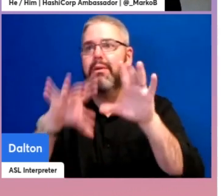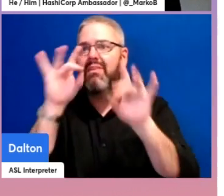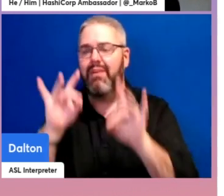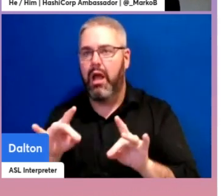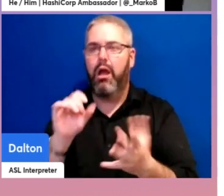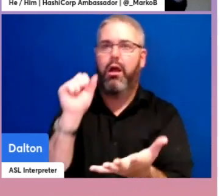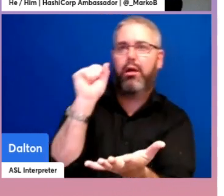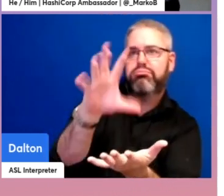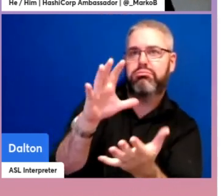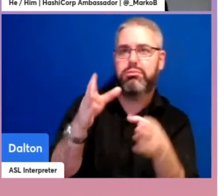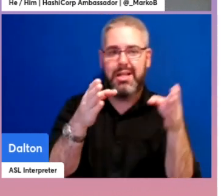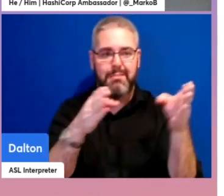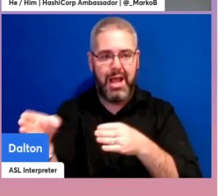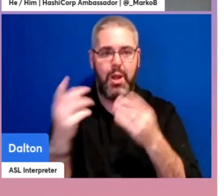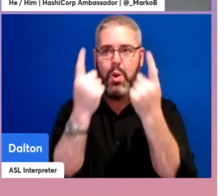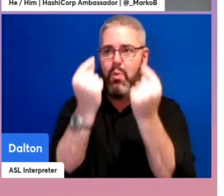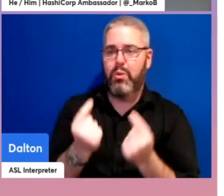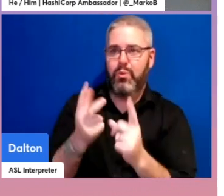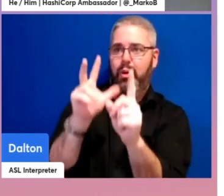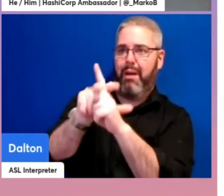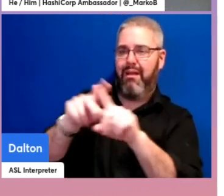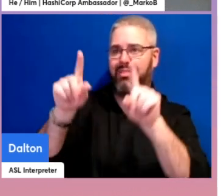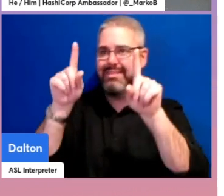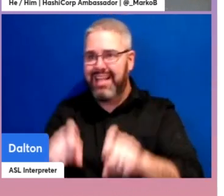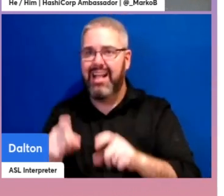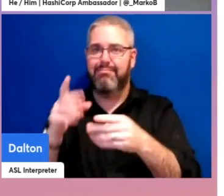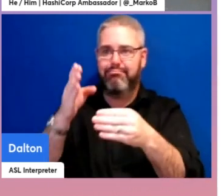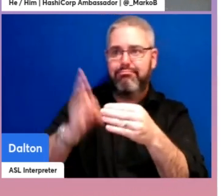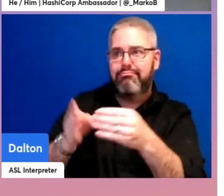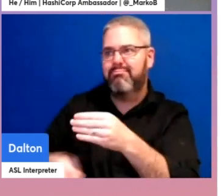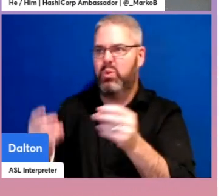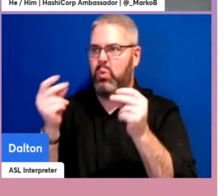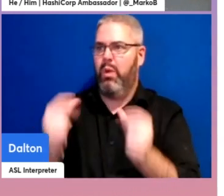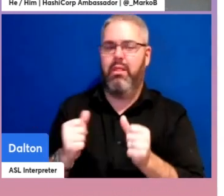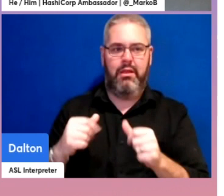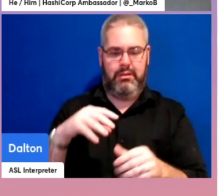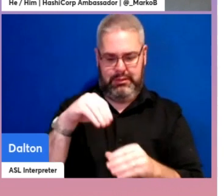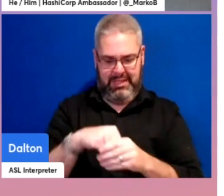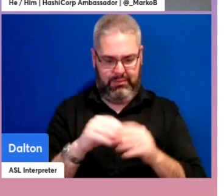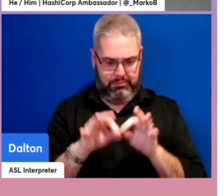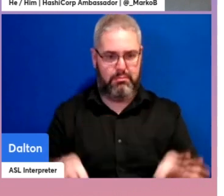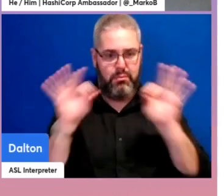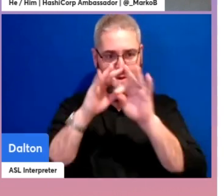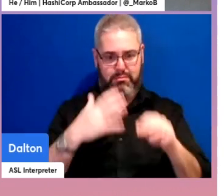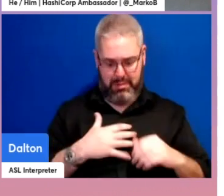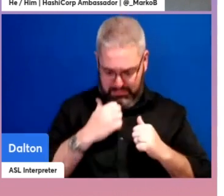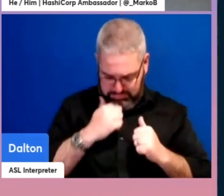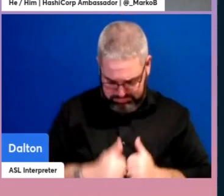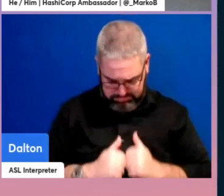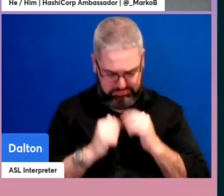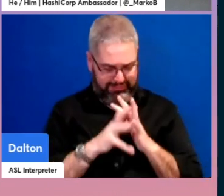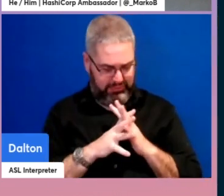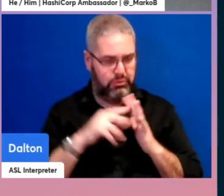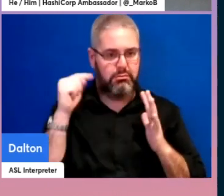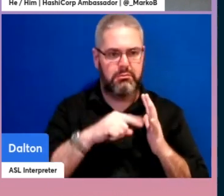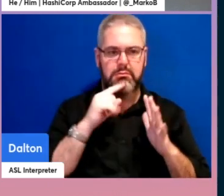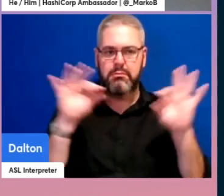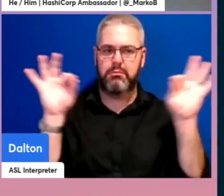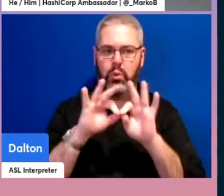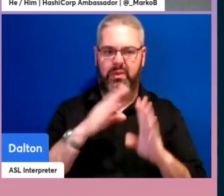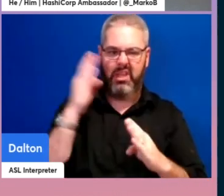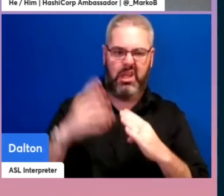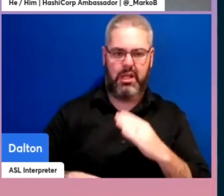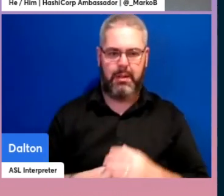have plan and apply tests executed immediately and infrastructure automatically destroyed at the end. Right, real